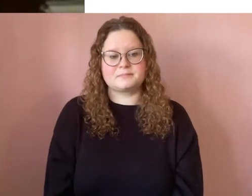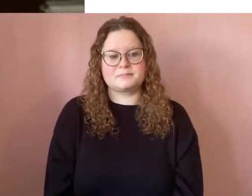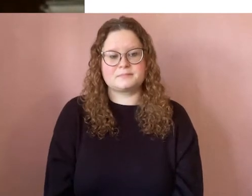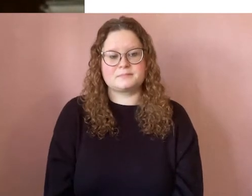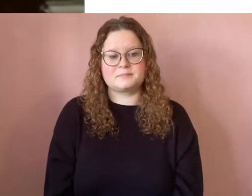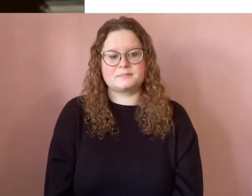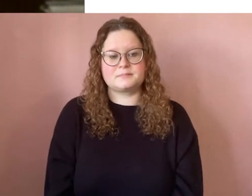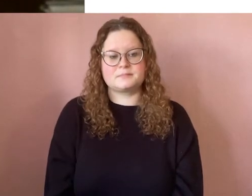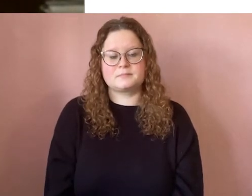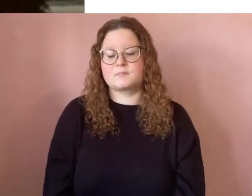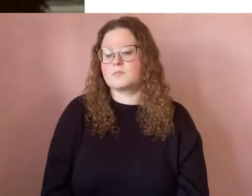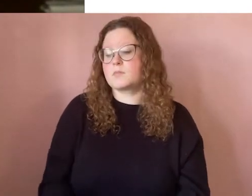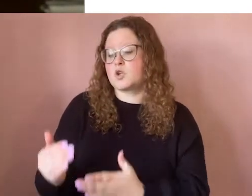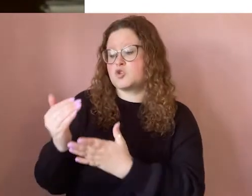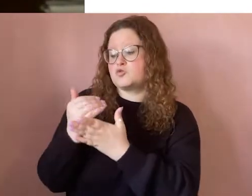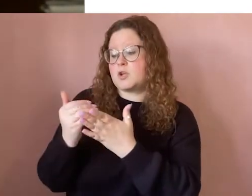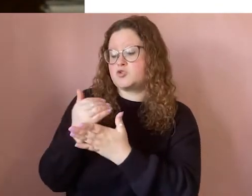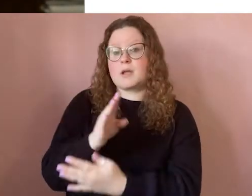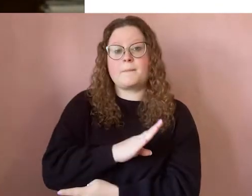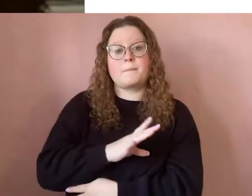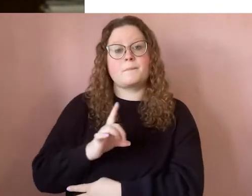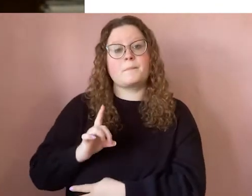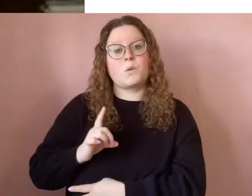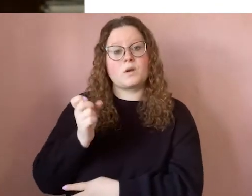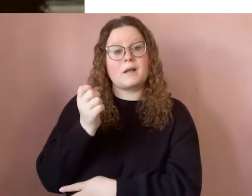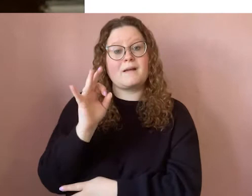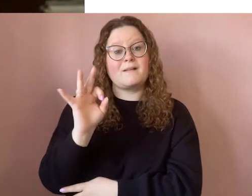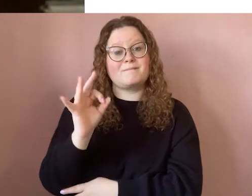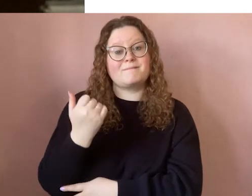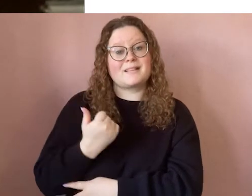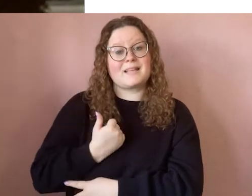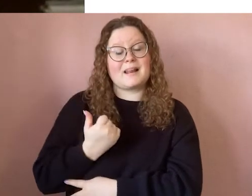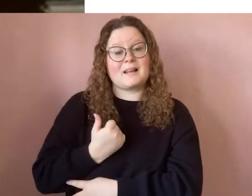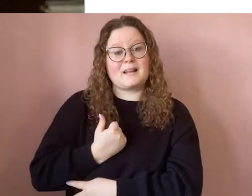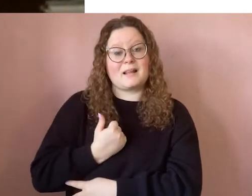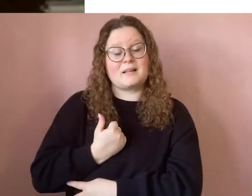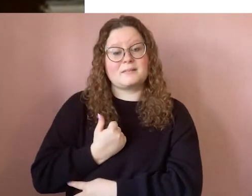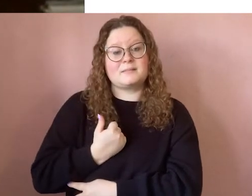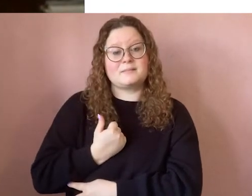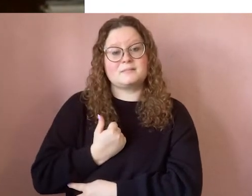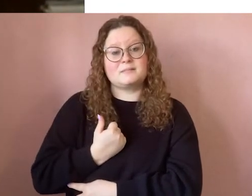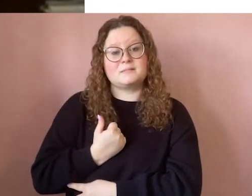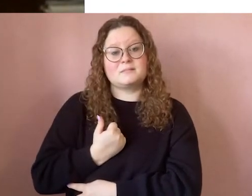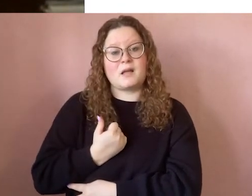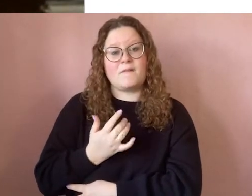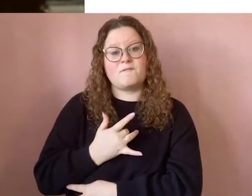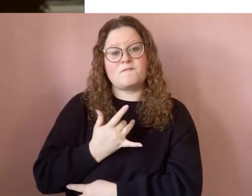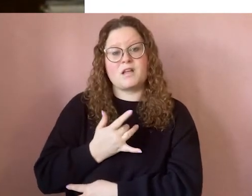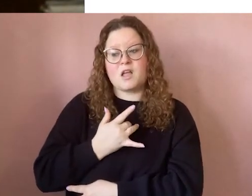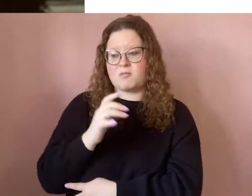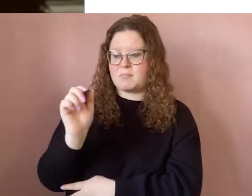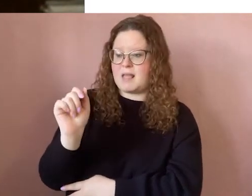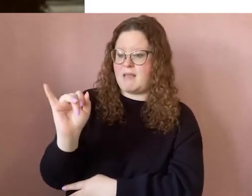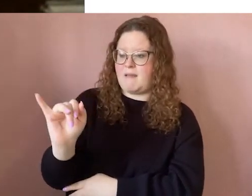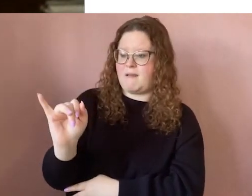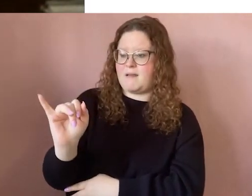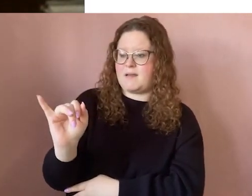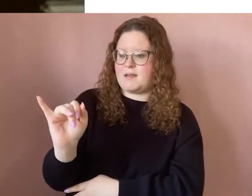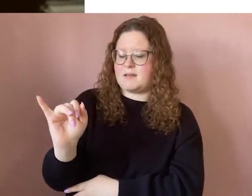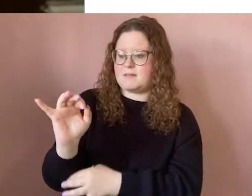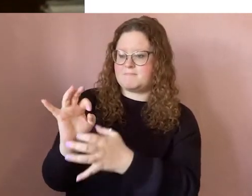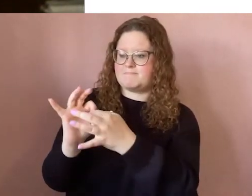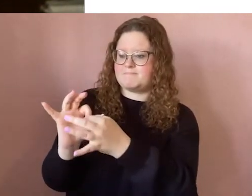The Treasury Board of Canada has taken a very proper position with regard to artificial intelligence, and it has